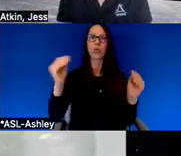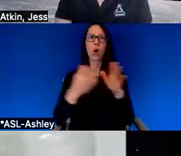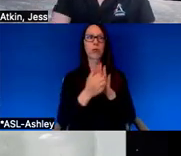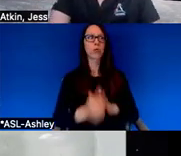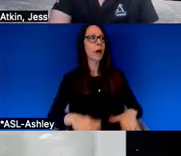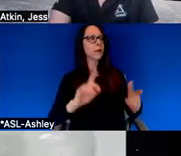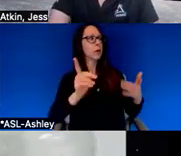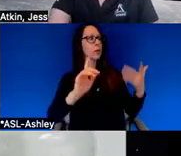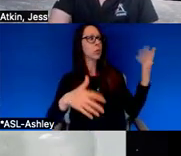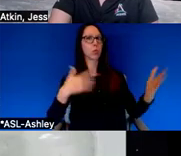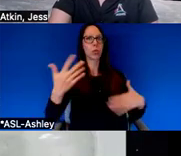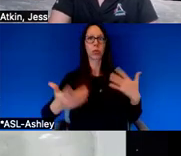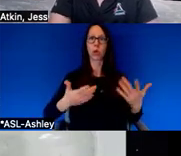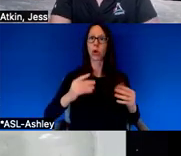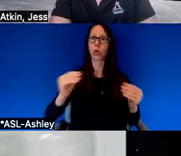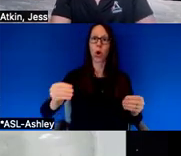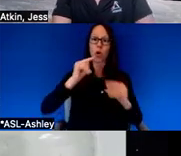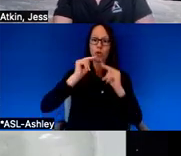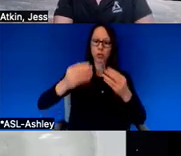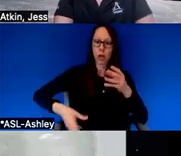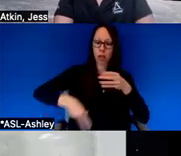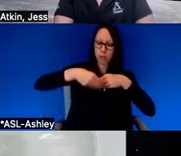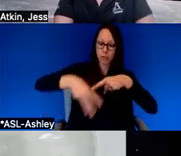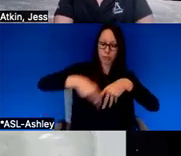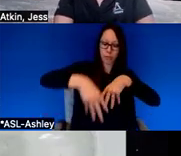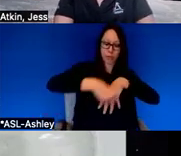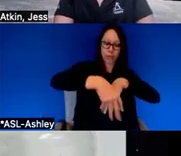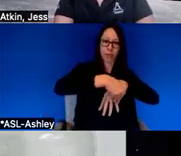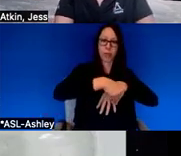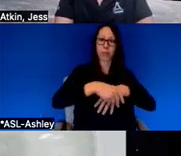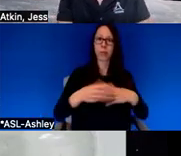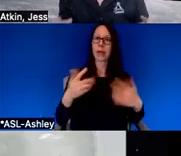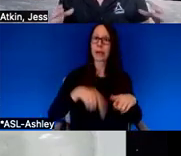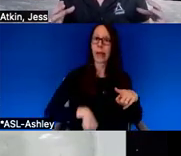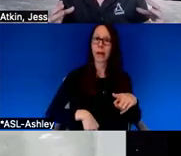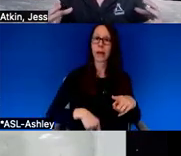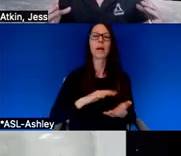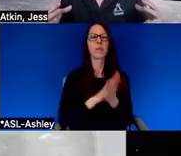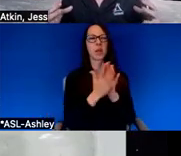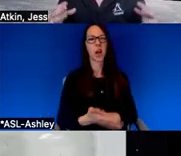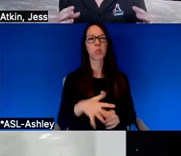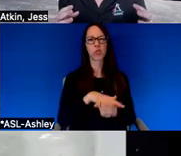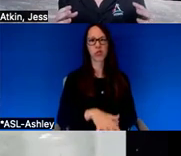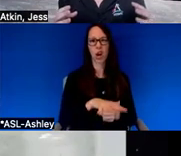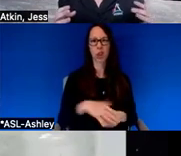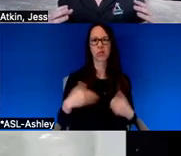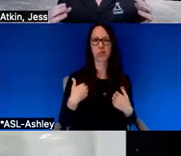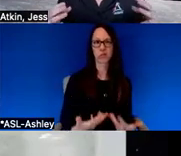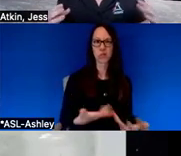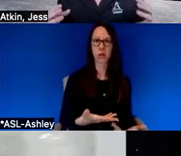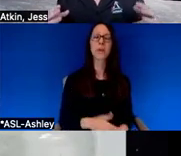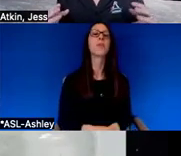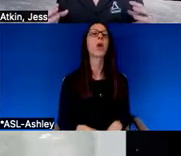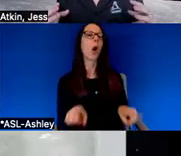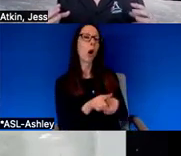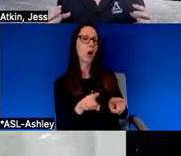to get nutrients. It stresses them out. On top of that, when we leave Earth, we leave the protection of our atmosphere. And